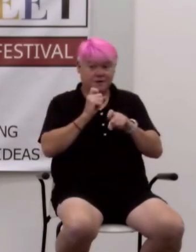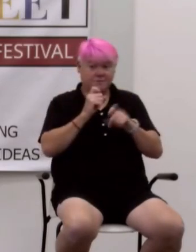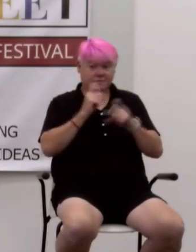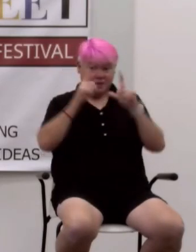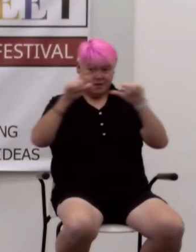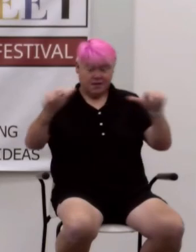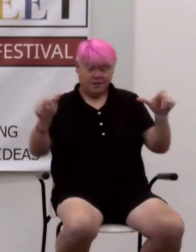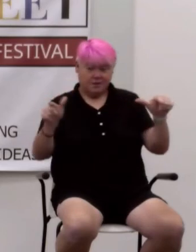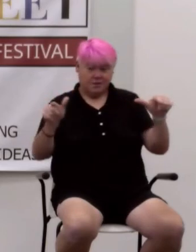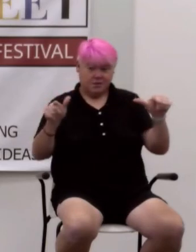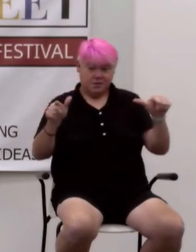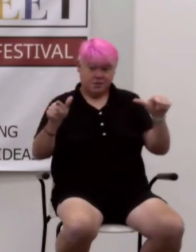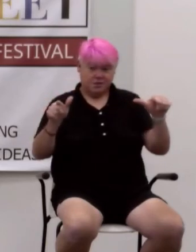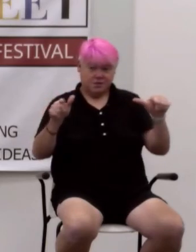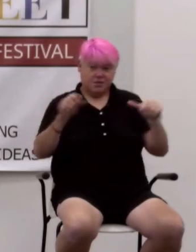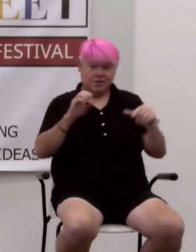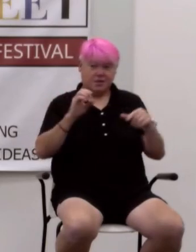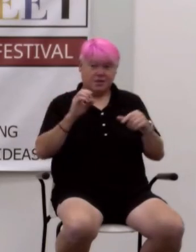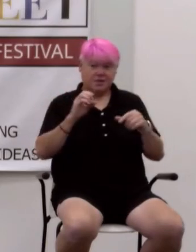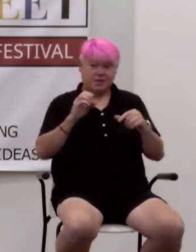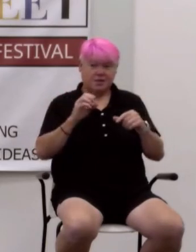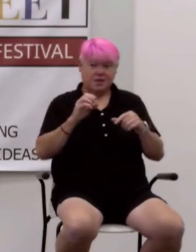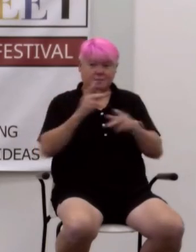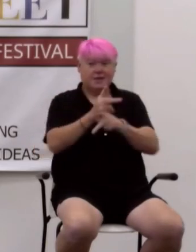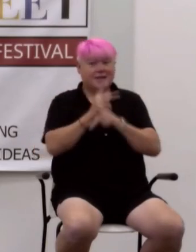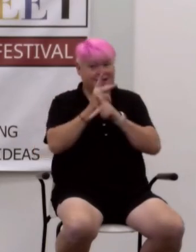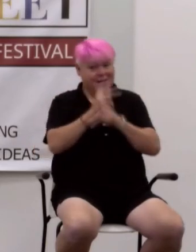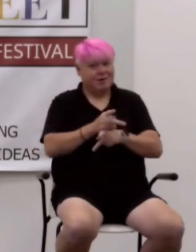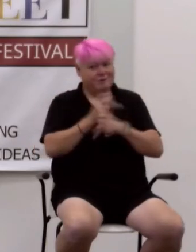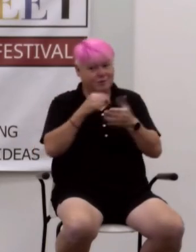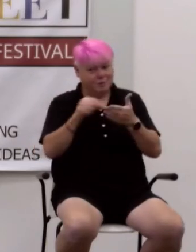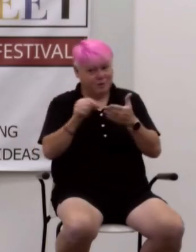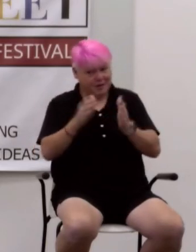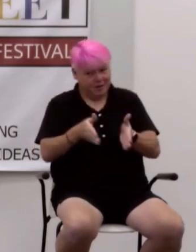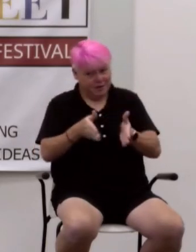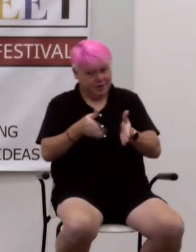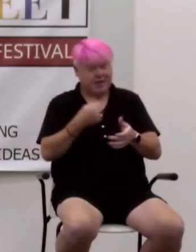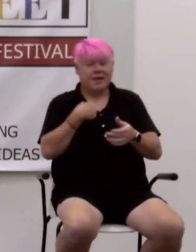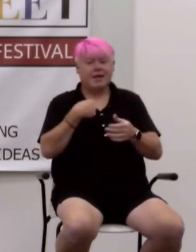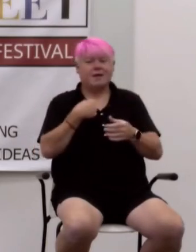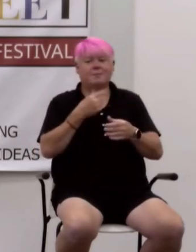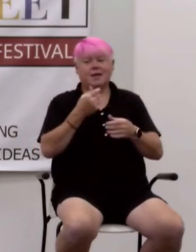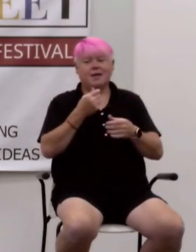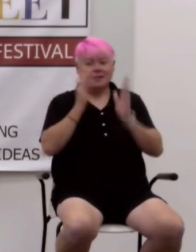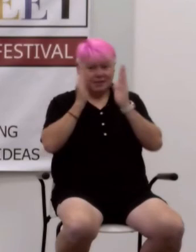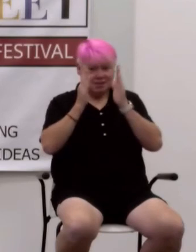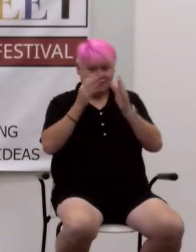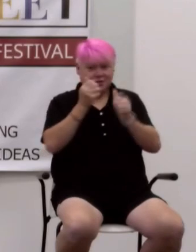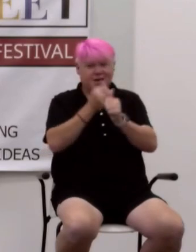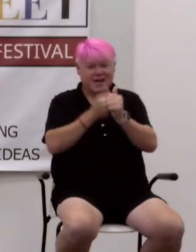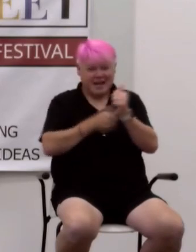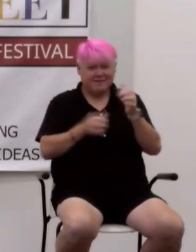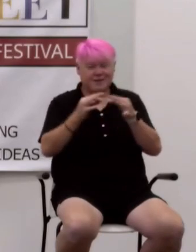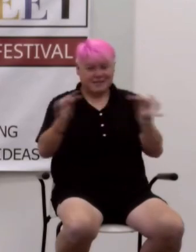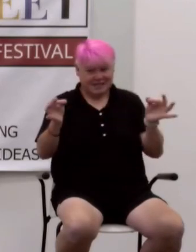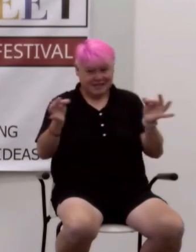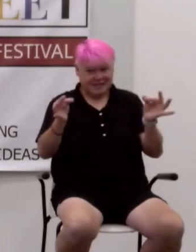language, I'm a careful writer, and I pay a lot of attention to every sentence. I've made a vow